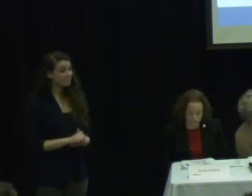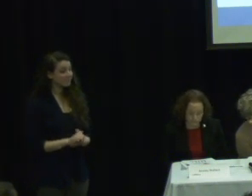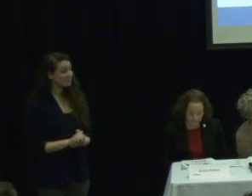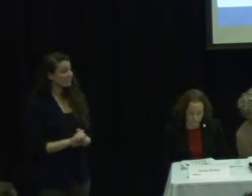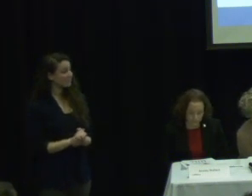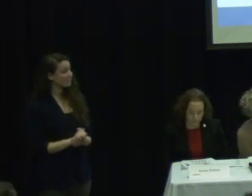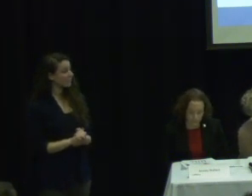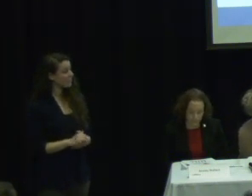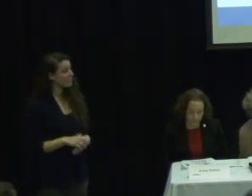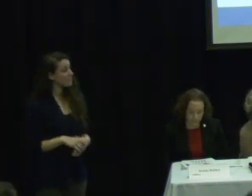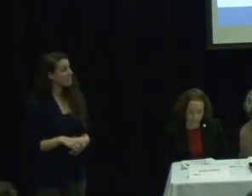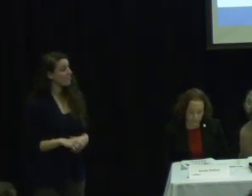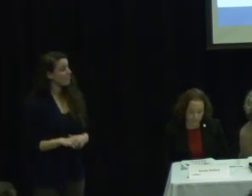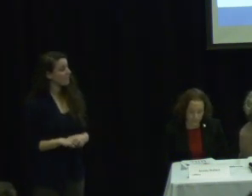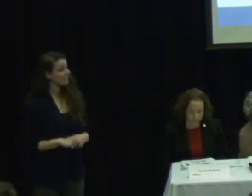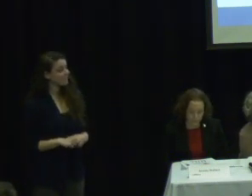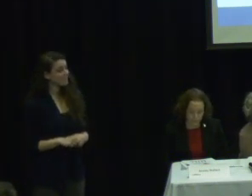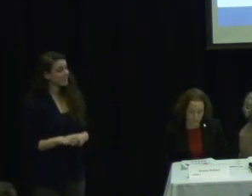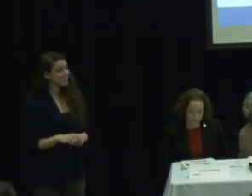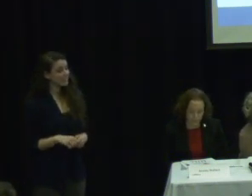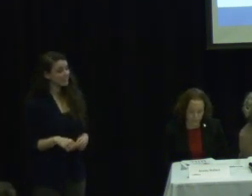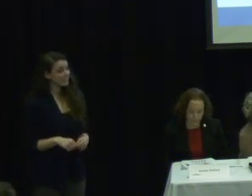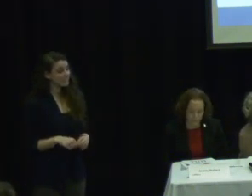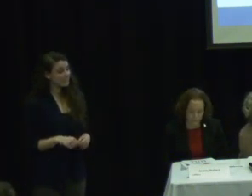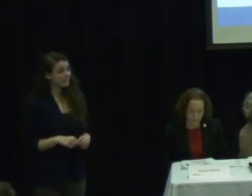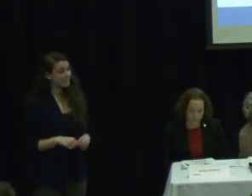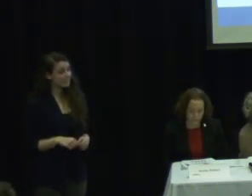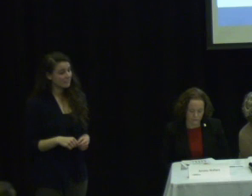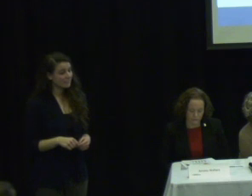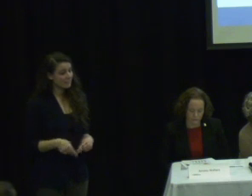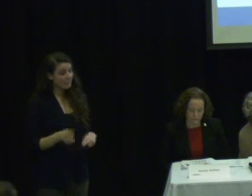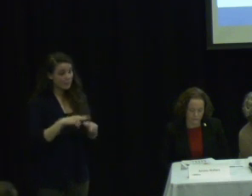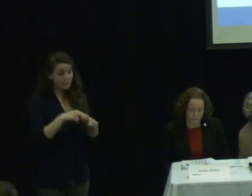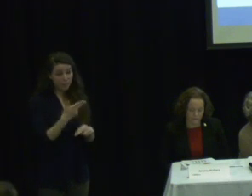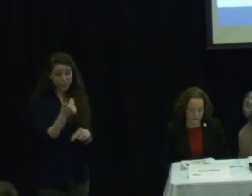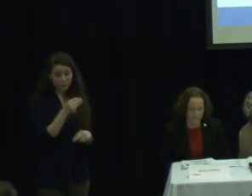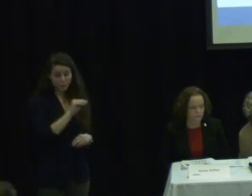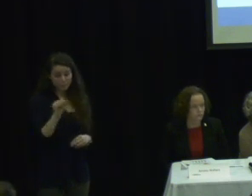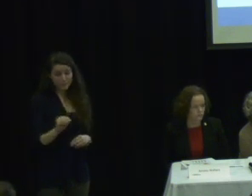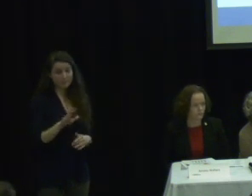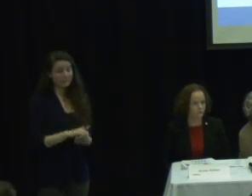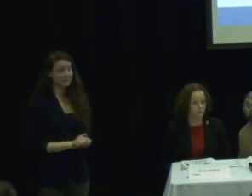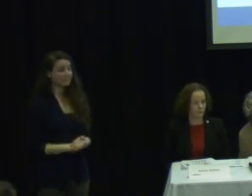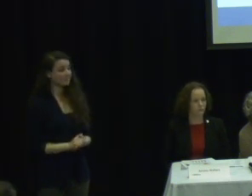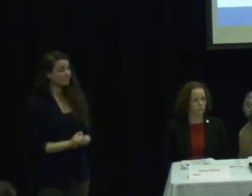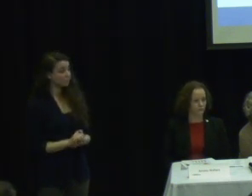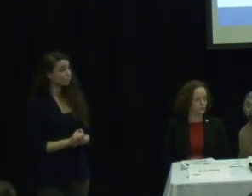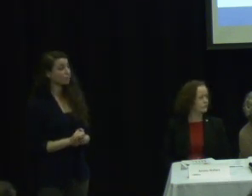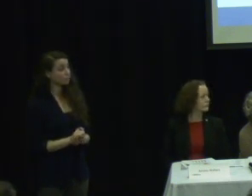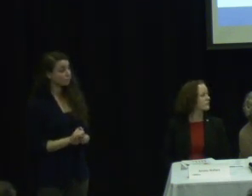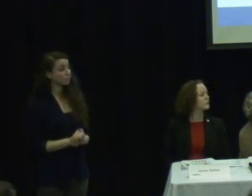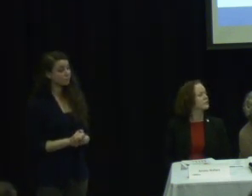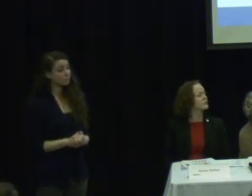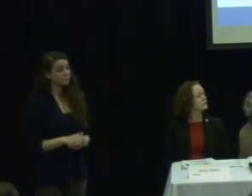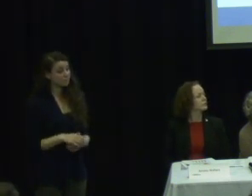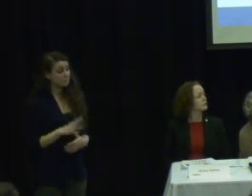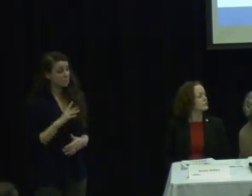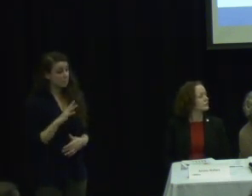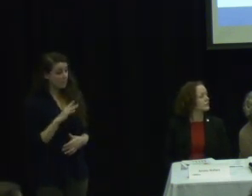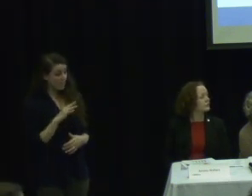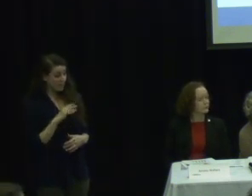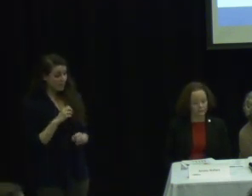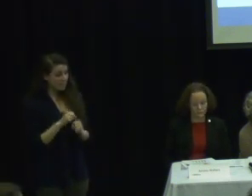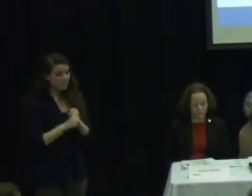But we were also overall up 13%. And so this is all the marketing, the great reputational strength heading in the right